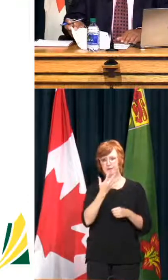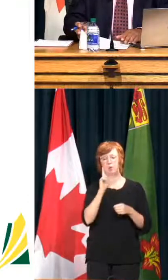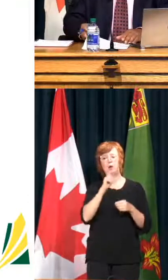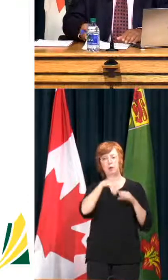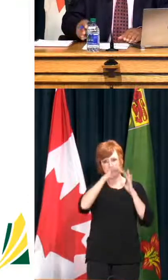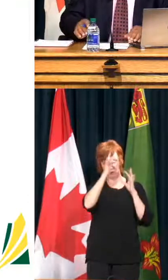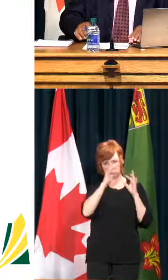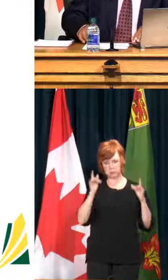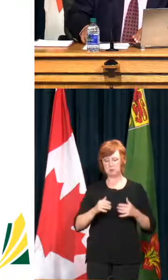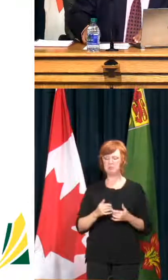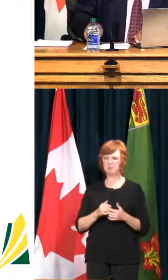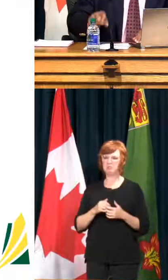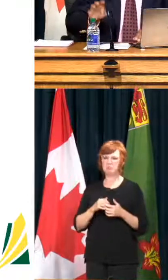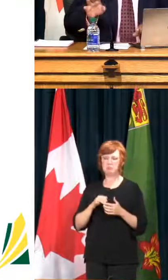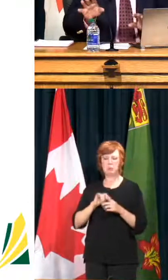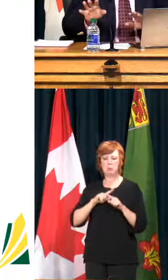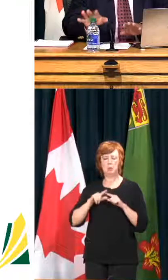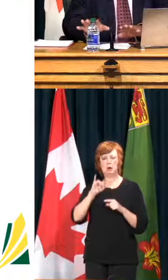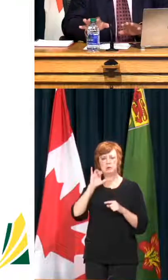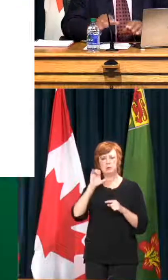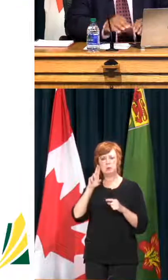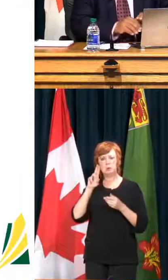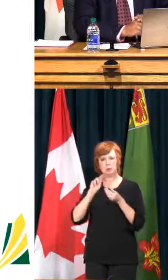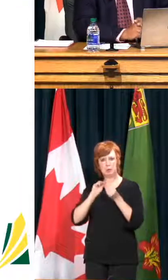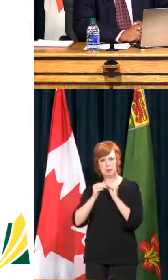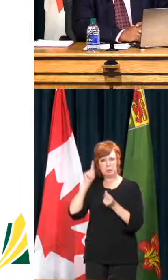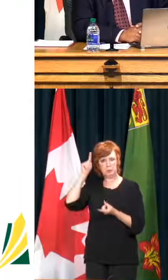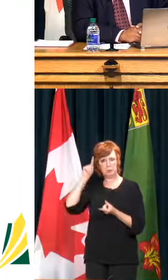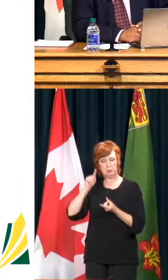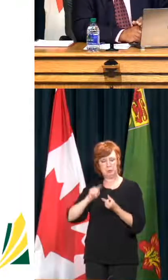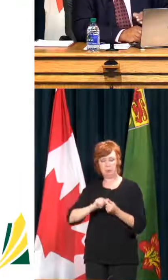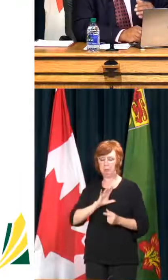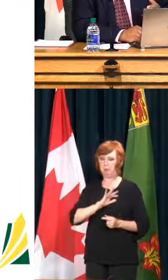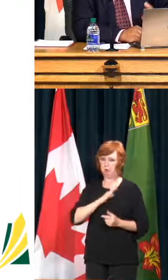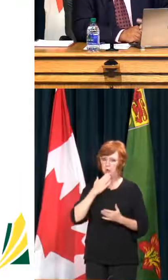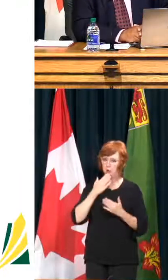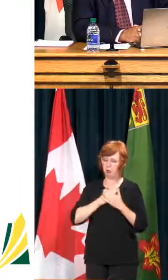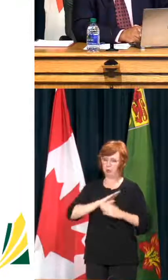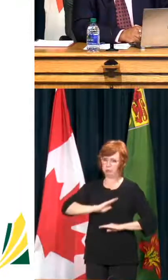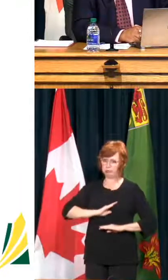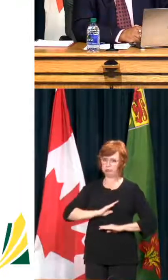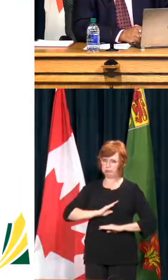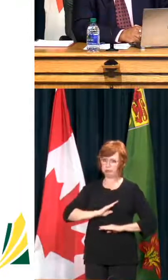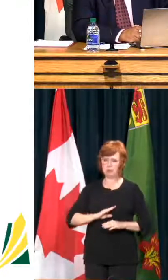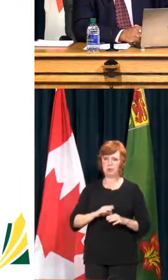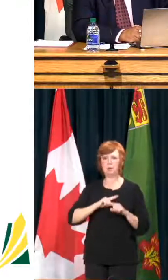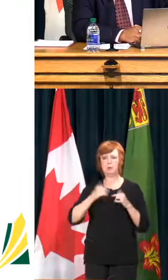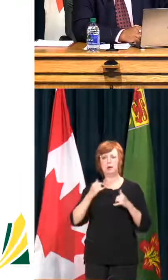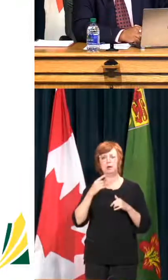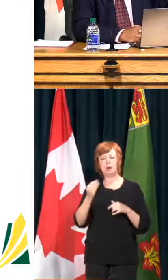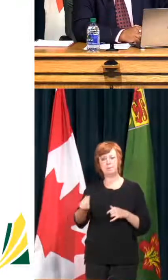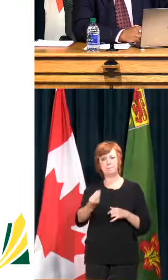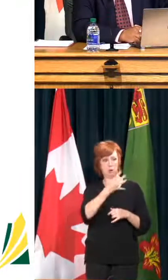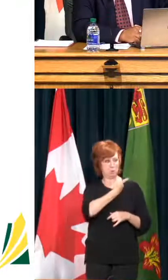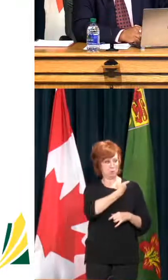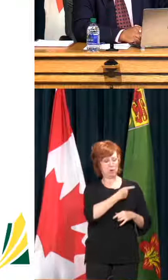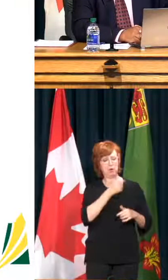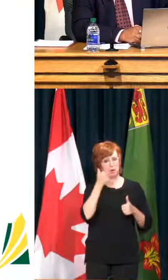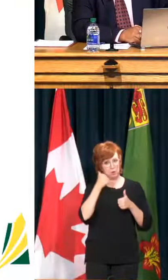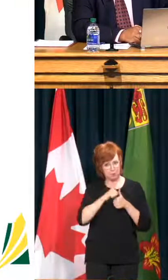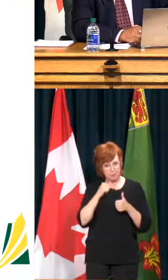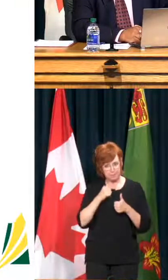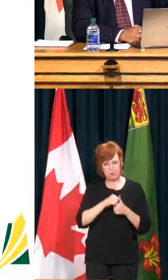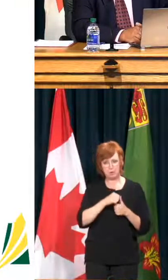walk through a few slides. And again, the numbers may not exactly match the news release. The slides always are made from data that may be a few days old,